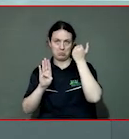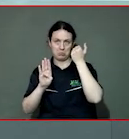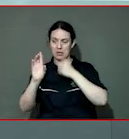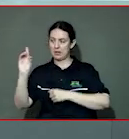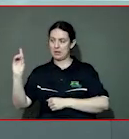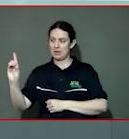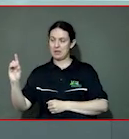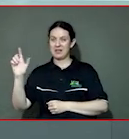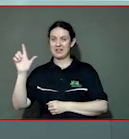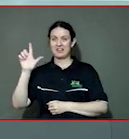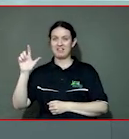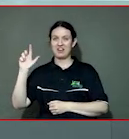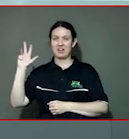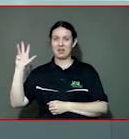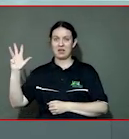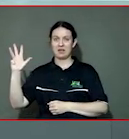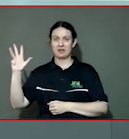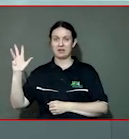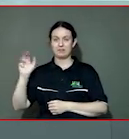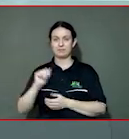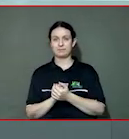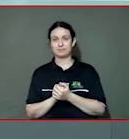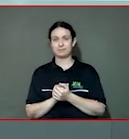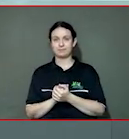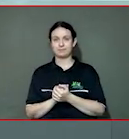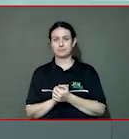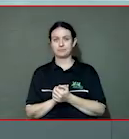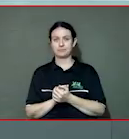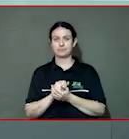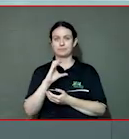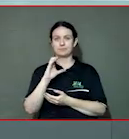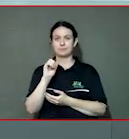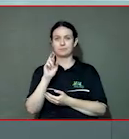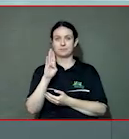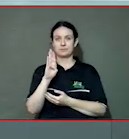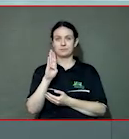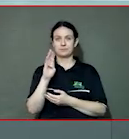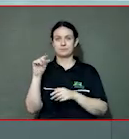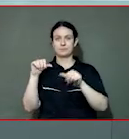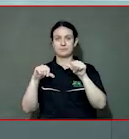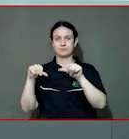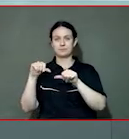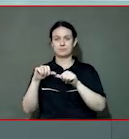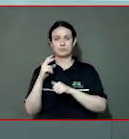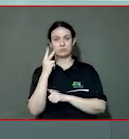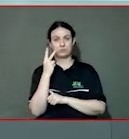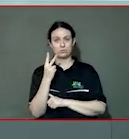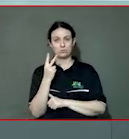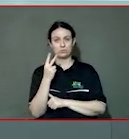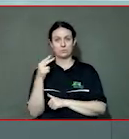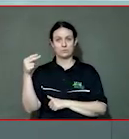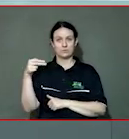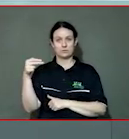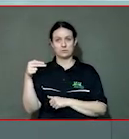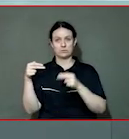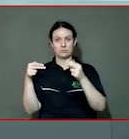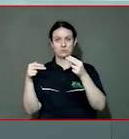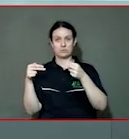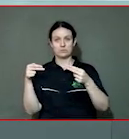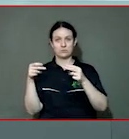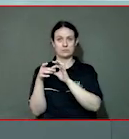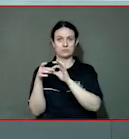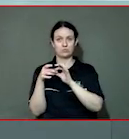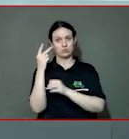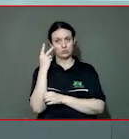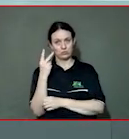is 79. Carboxylic acids has 2 hydrogen bonds per molecule, so